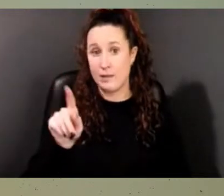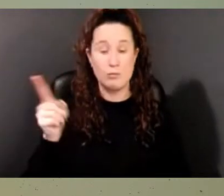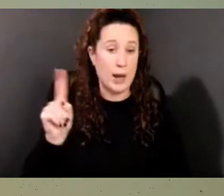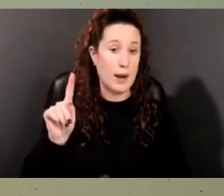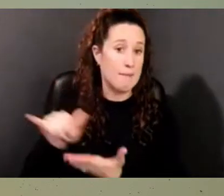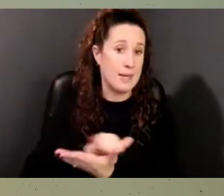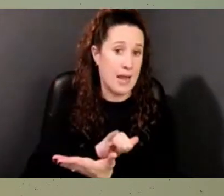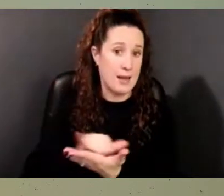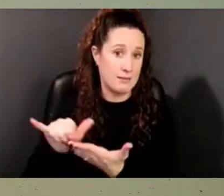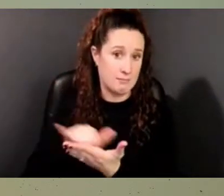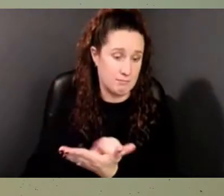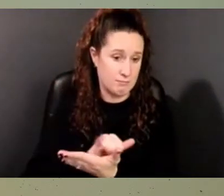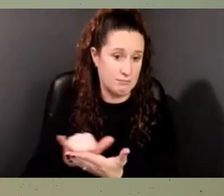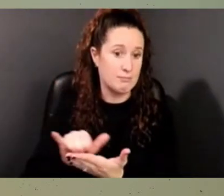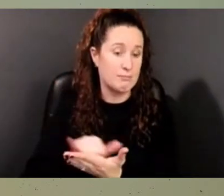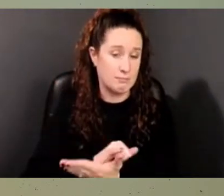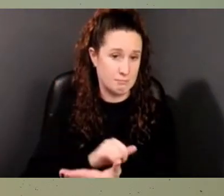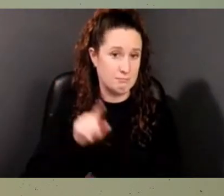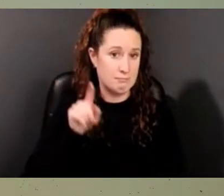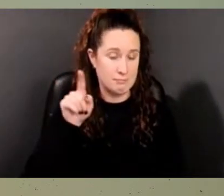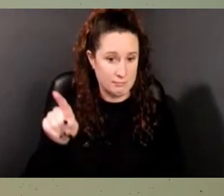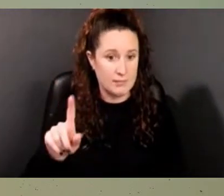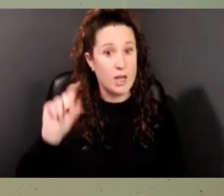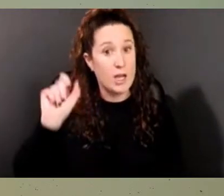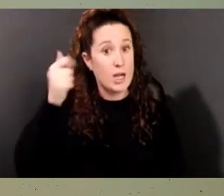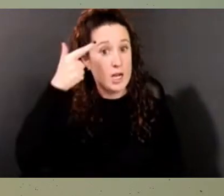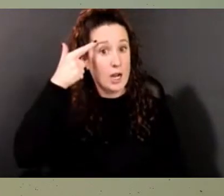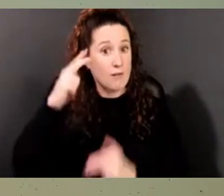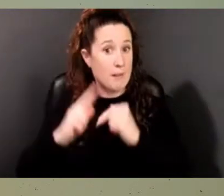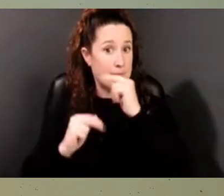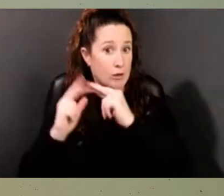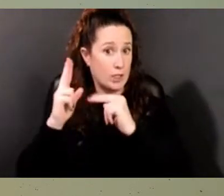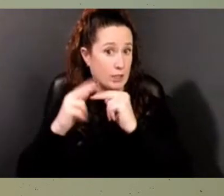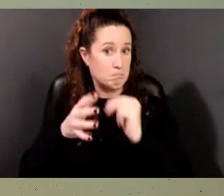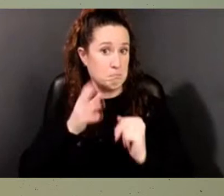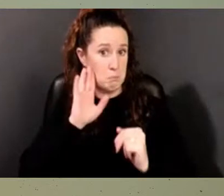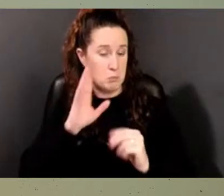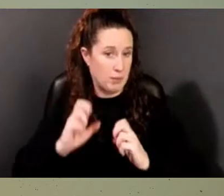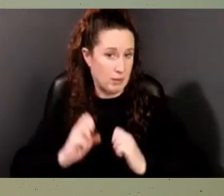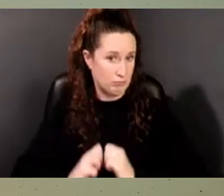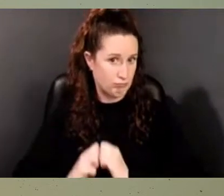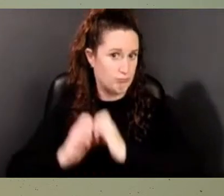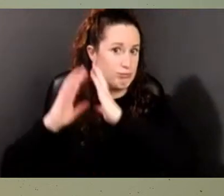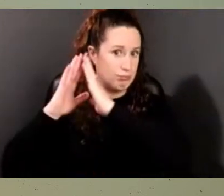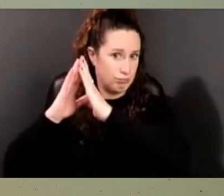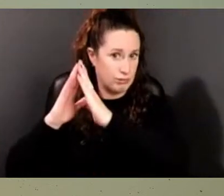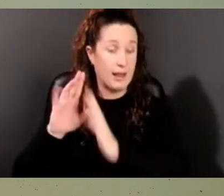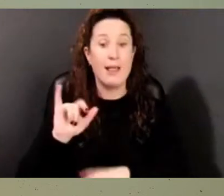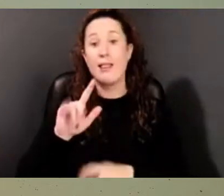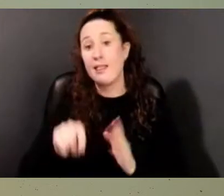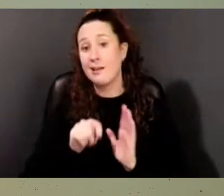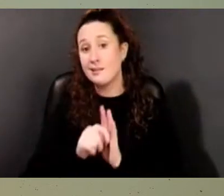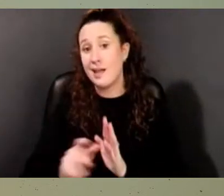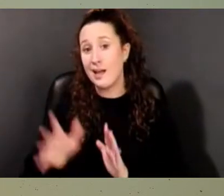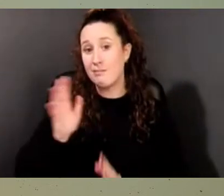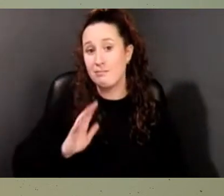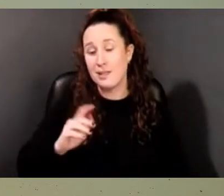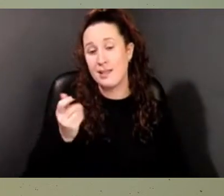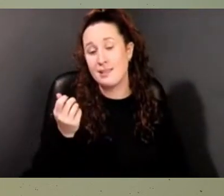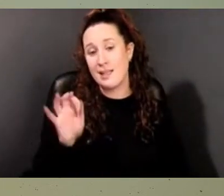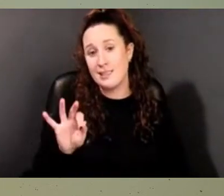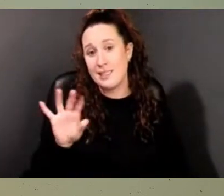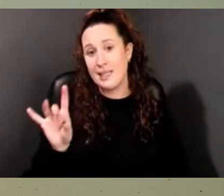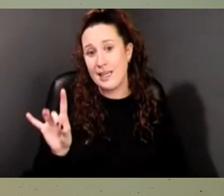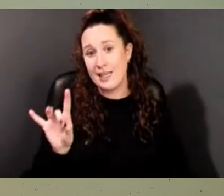Manhattan, downtown Manhattan, a government building was going up. At that time in 1989, when